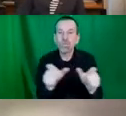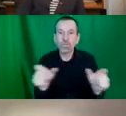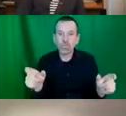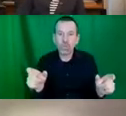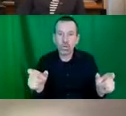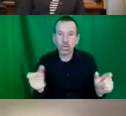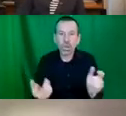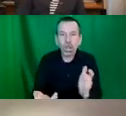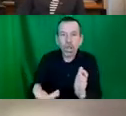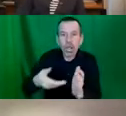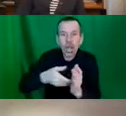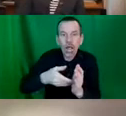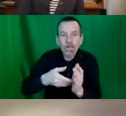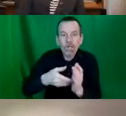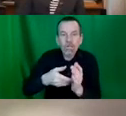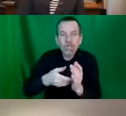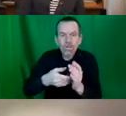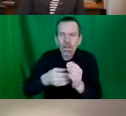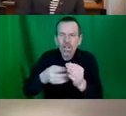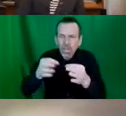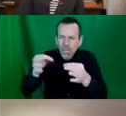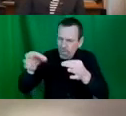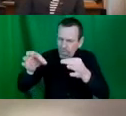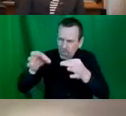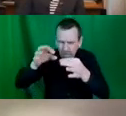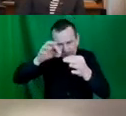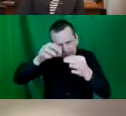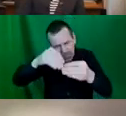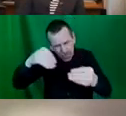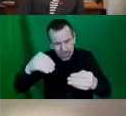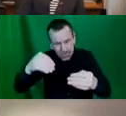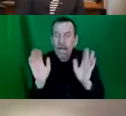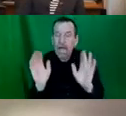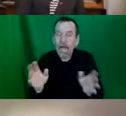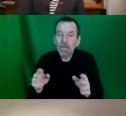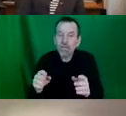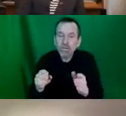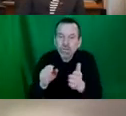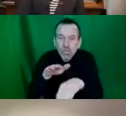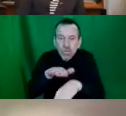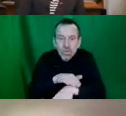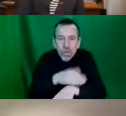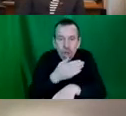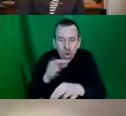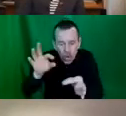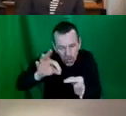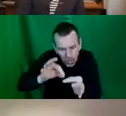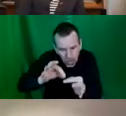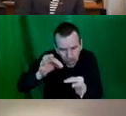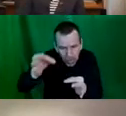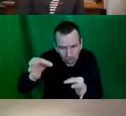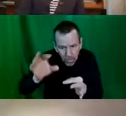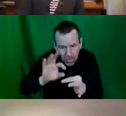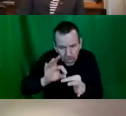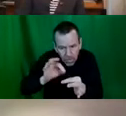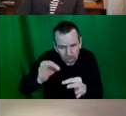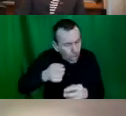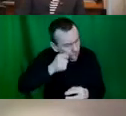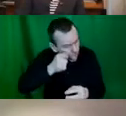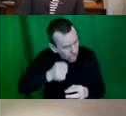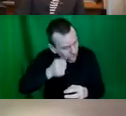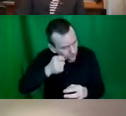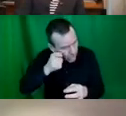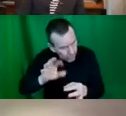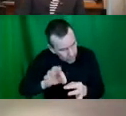very fine gauze adhered to the recto. I removed this slowly, section by section, with light humidification. Before the January